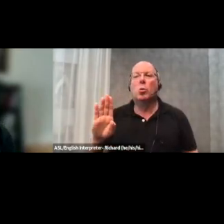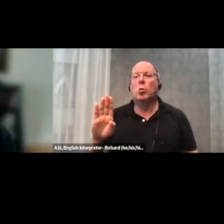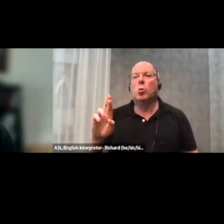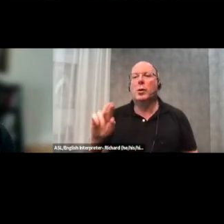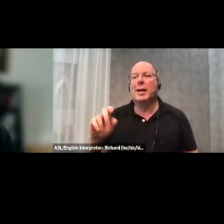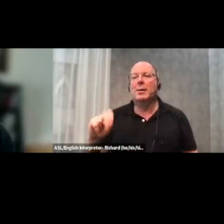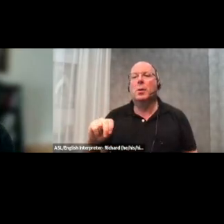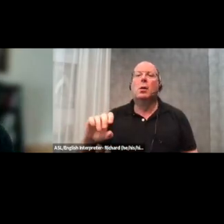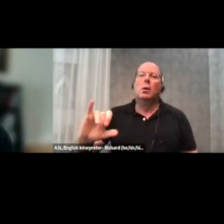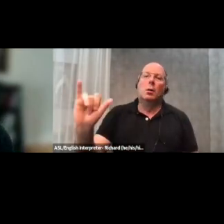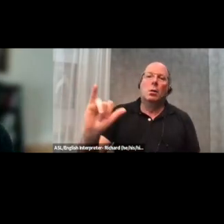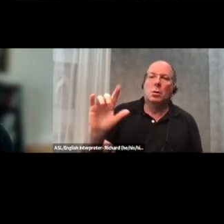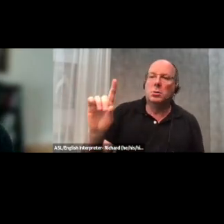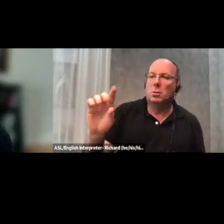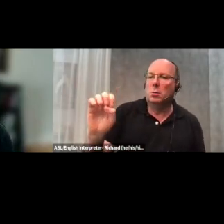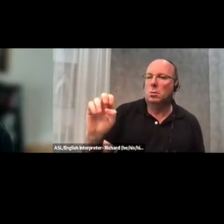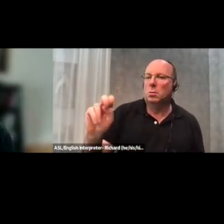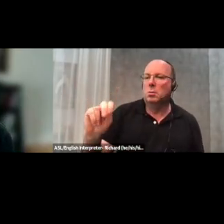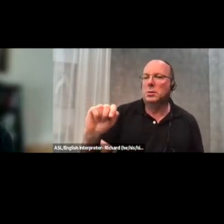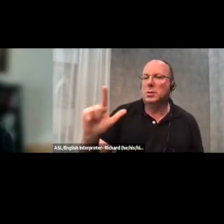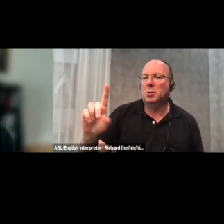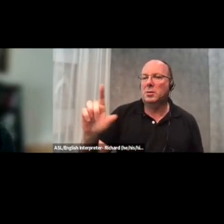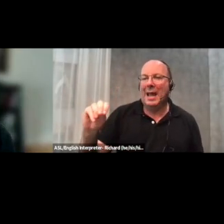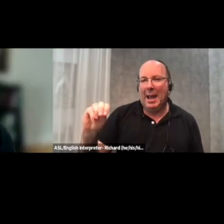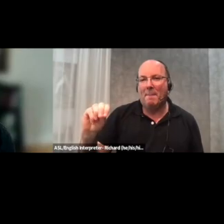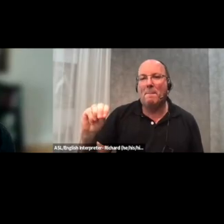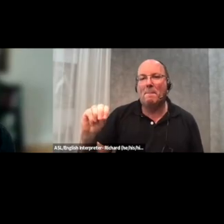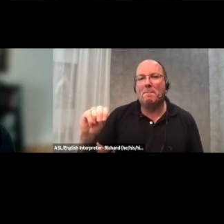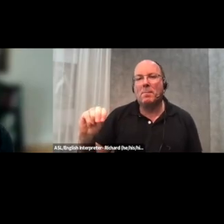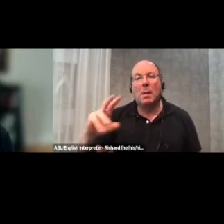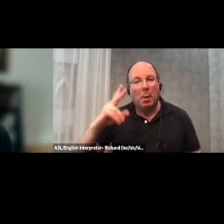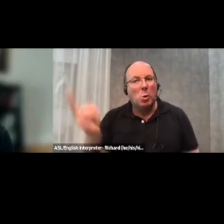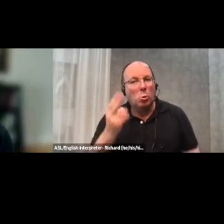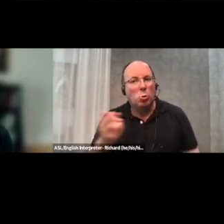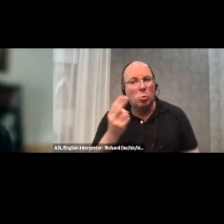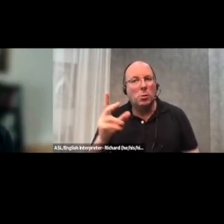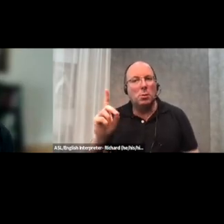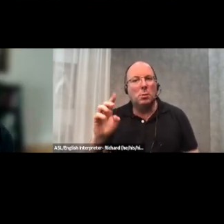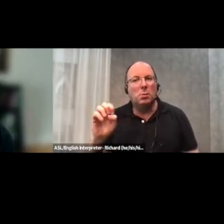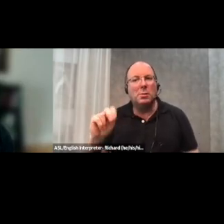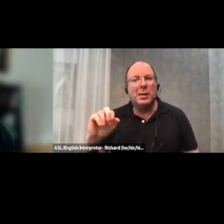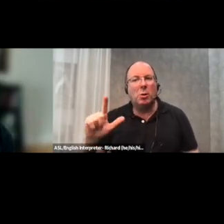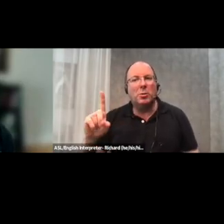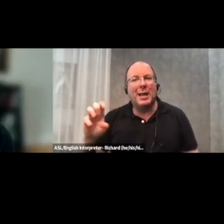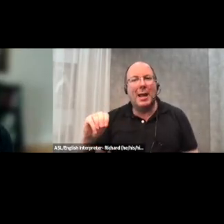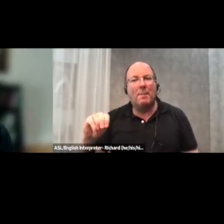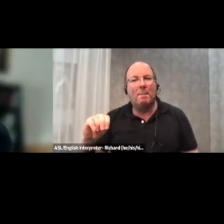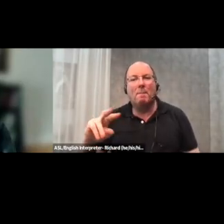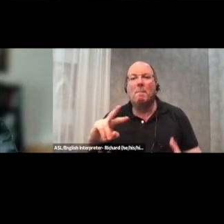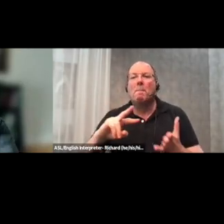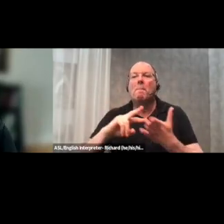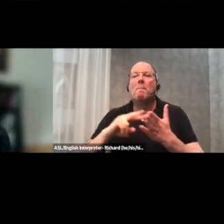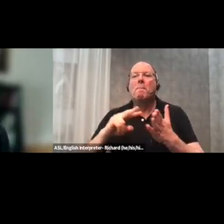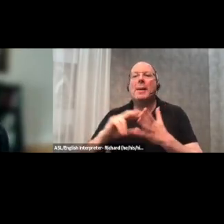dental dams. I'm sure probably some of you have heard of dental dams or maybe even used them, but they're basically just a thin sheet